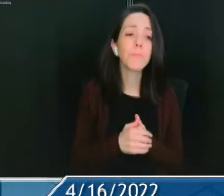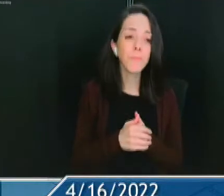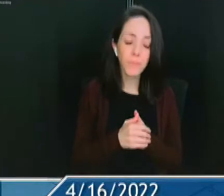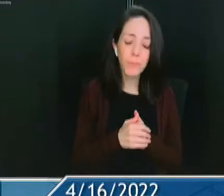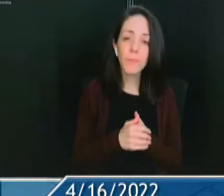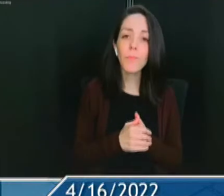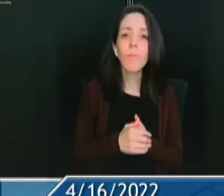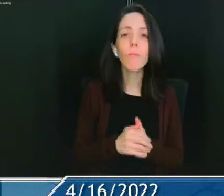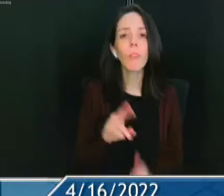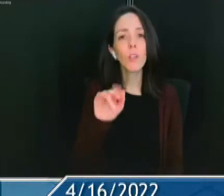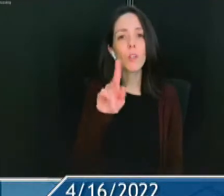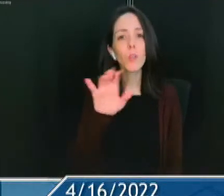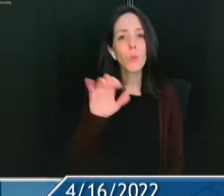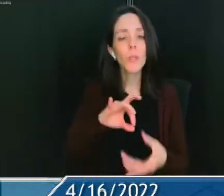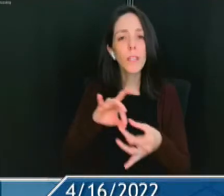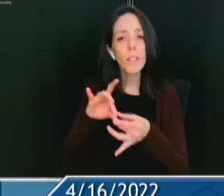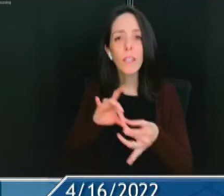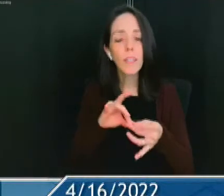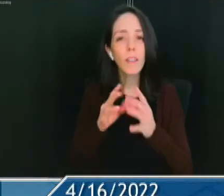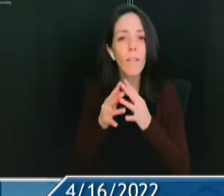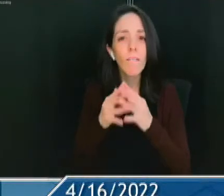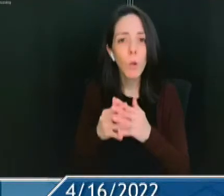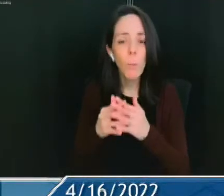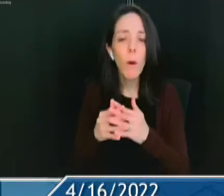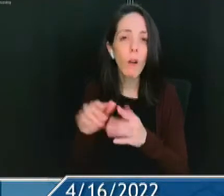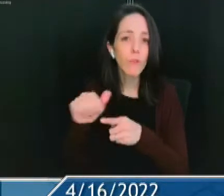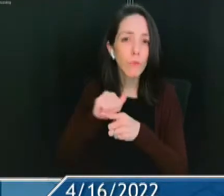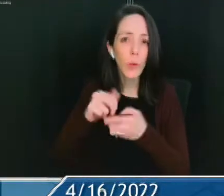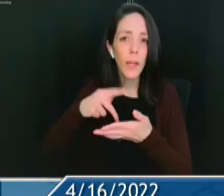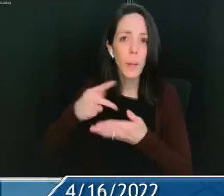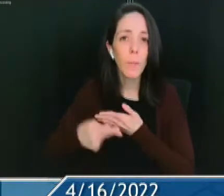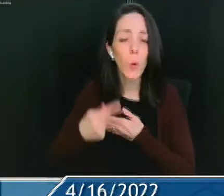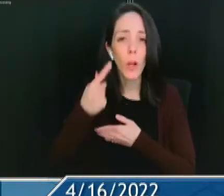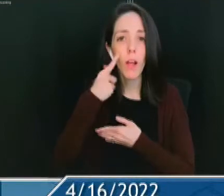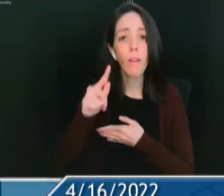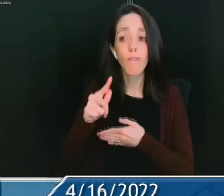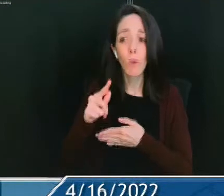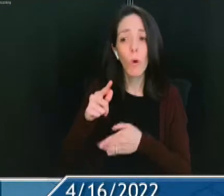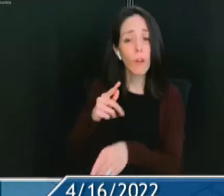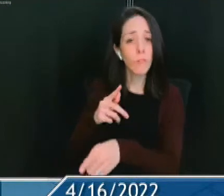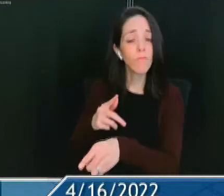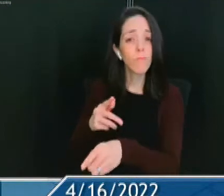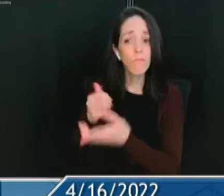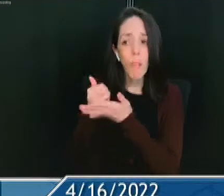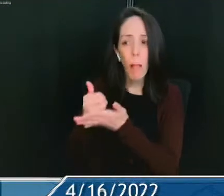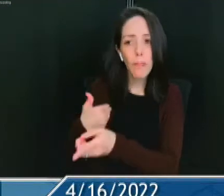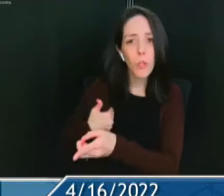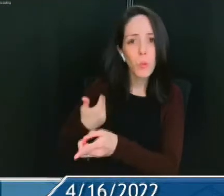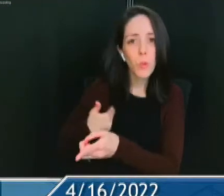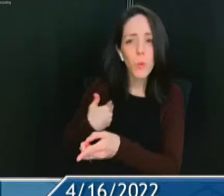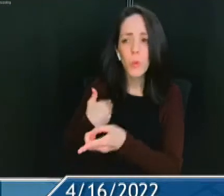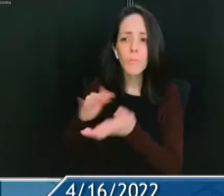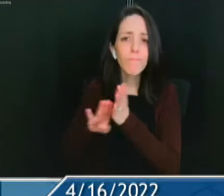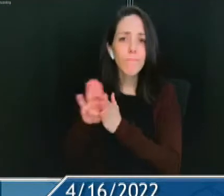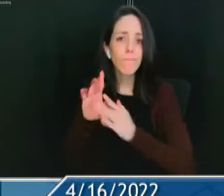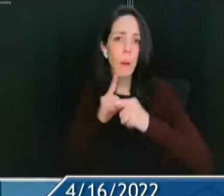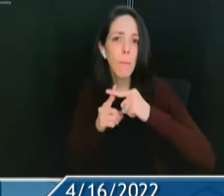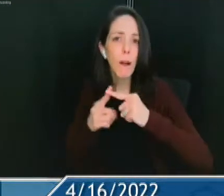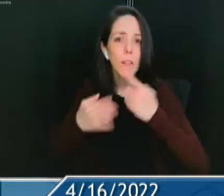guides youth of African descent to create place and cultivate positive social skills through